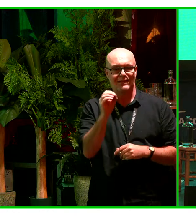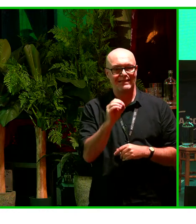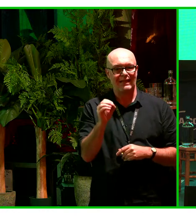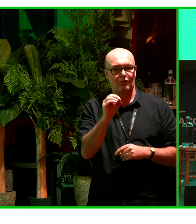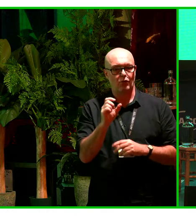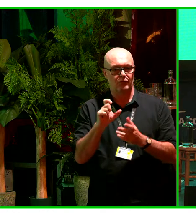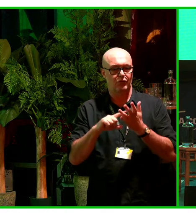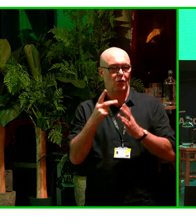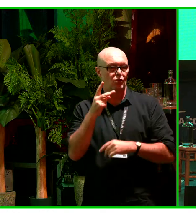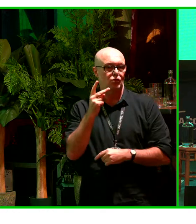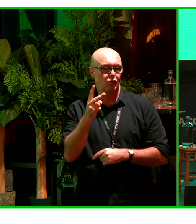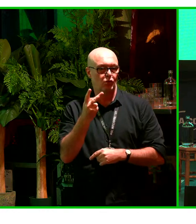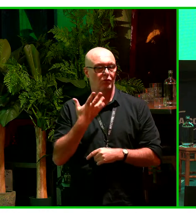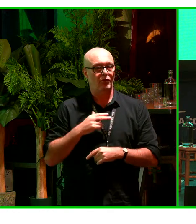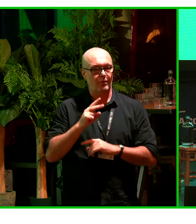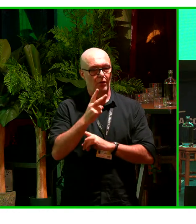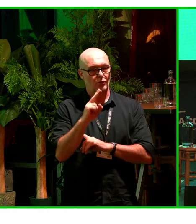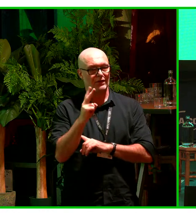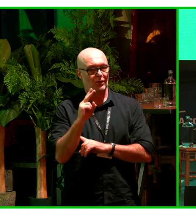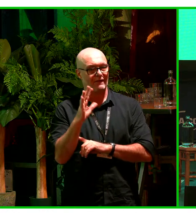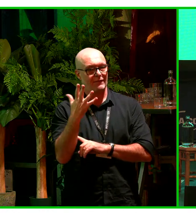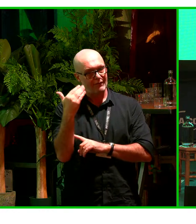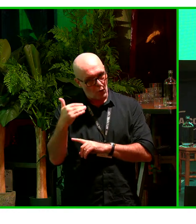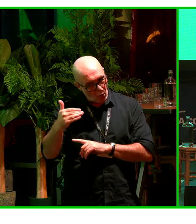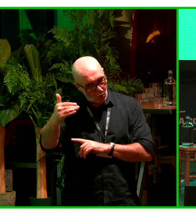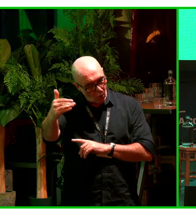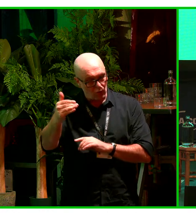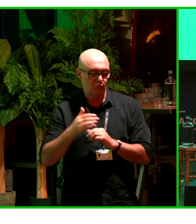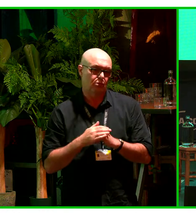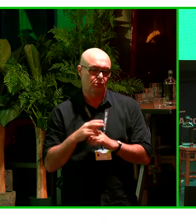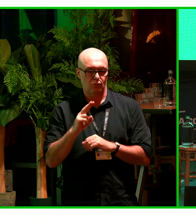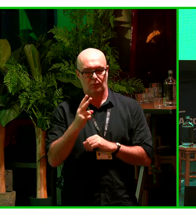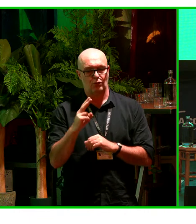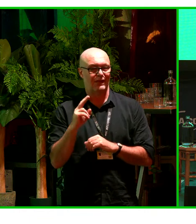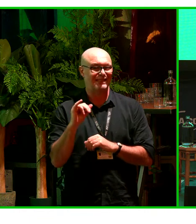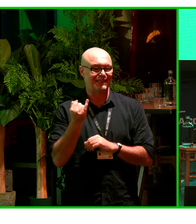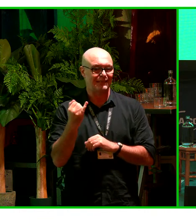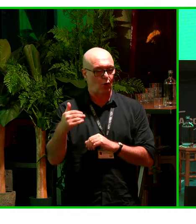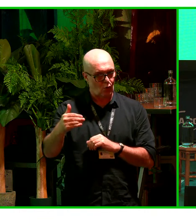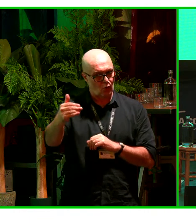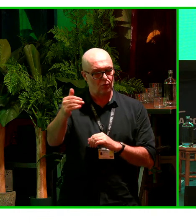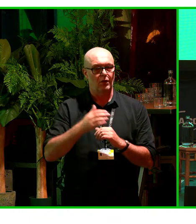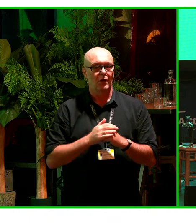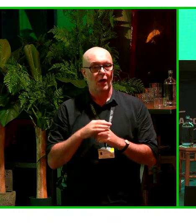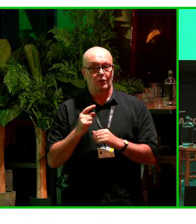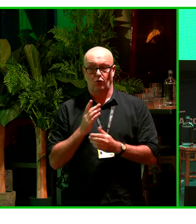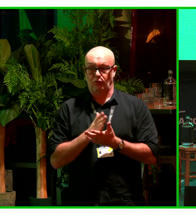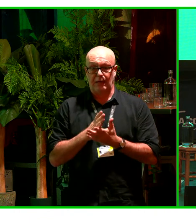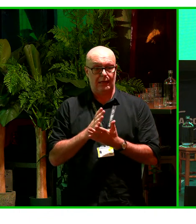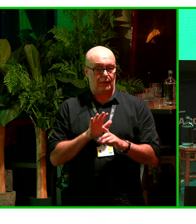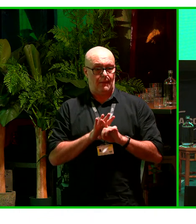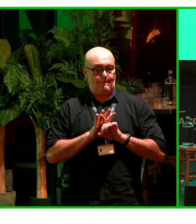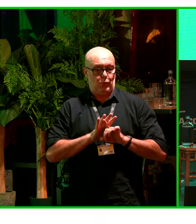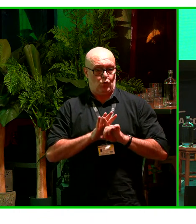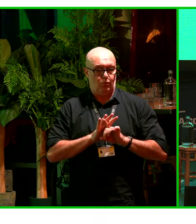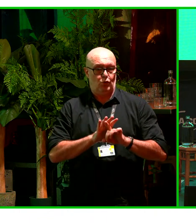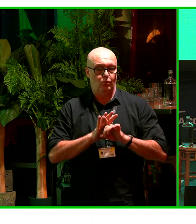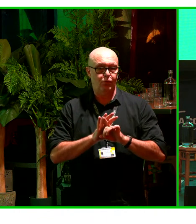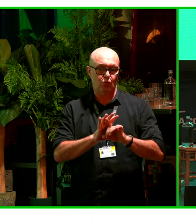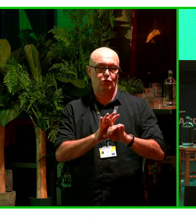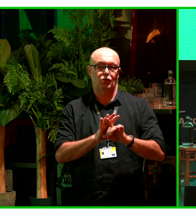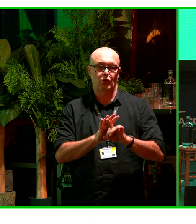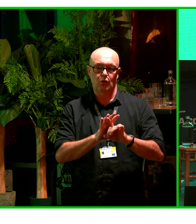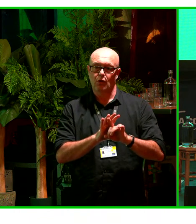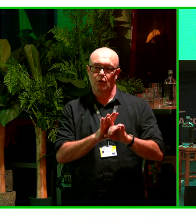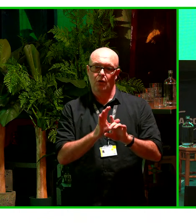for those properties from 2025, end of 2025, 26. So they're really pushing that in the hard in areas off the